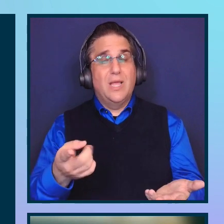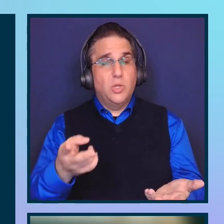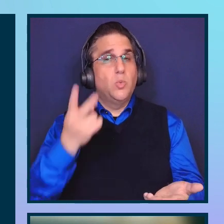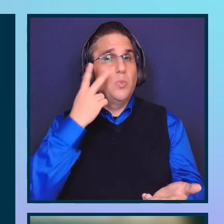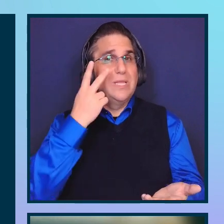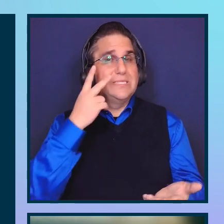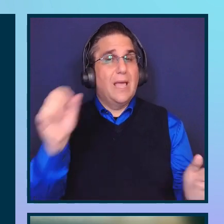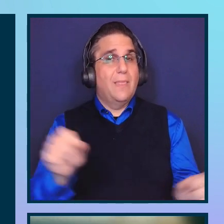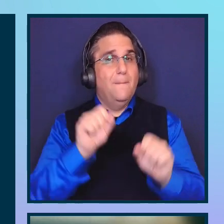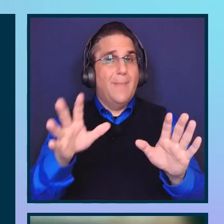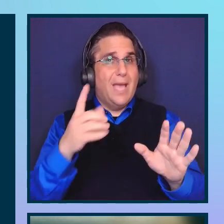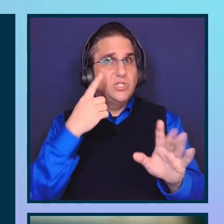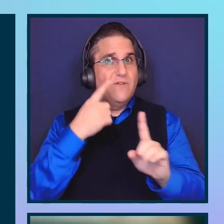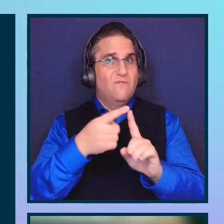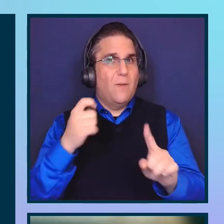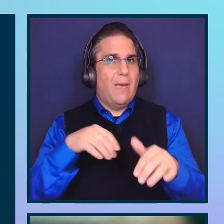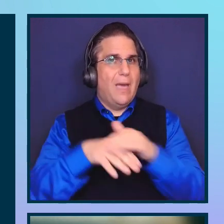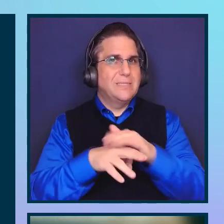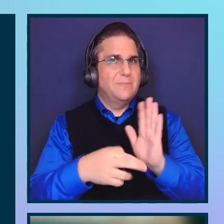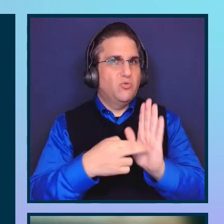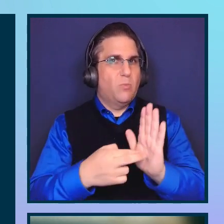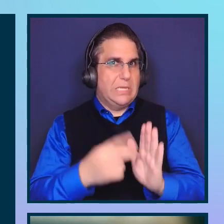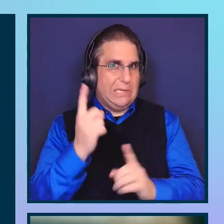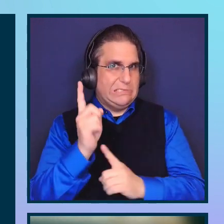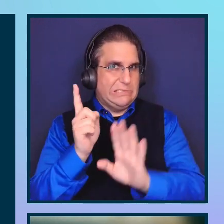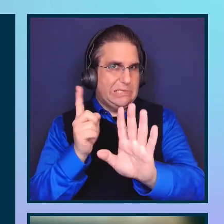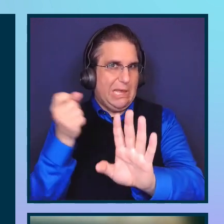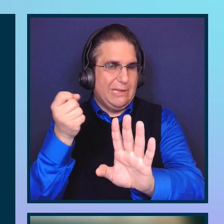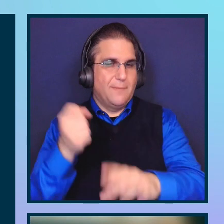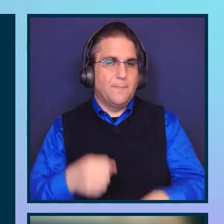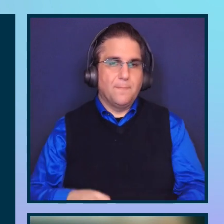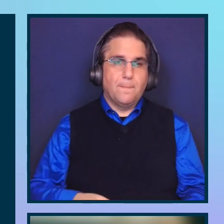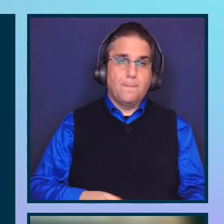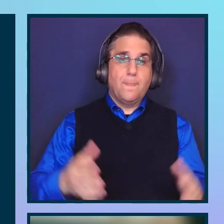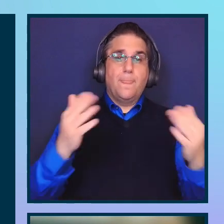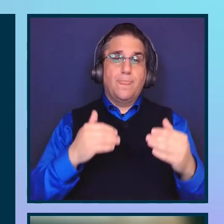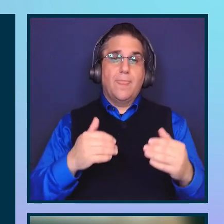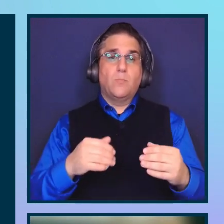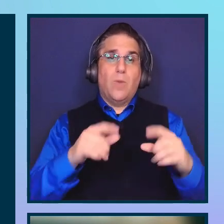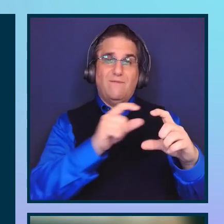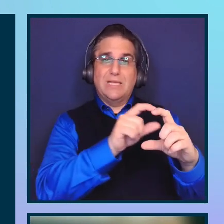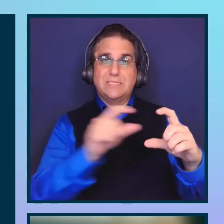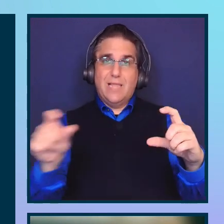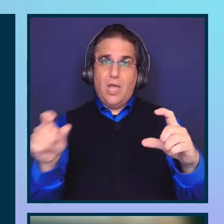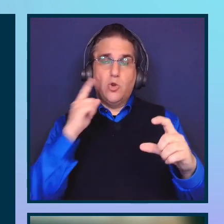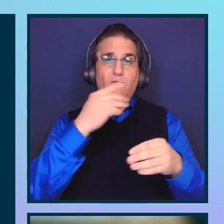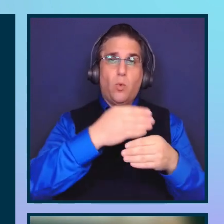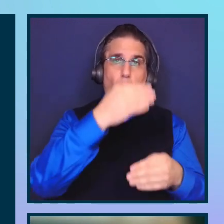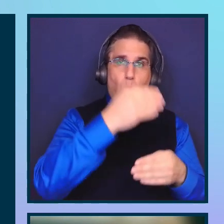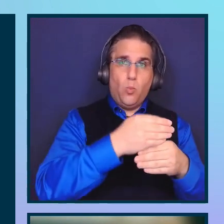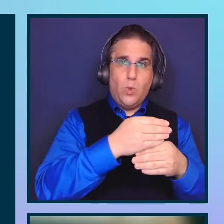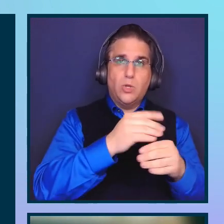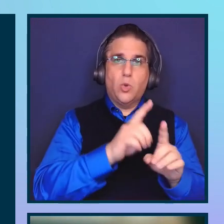accessibility representation in a second. And then, if we look at our window distance slider, a custom slider,